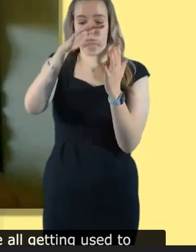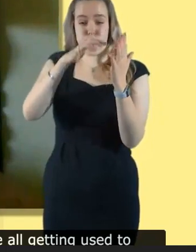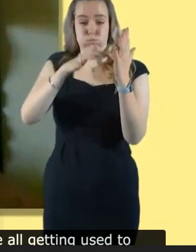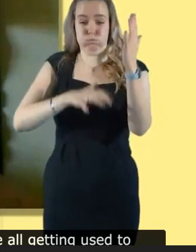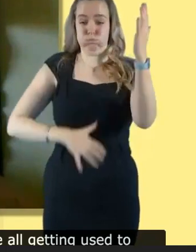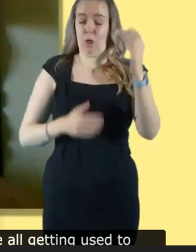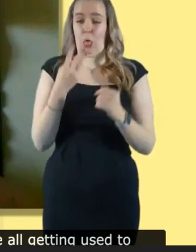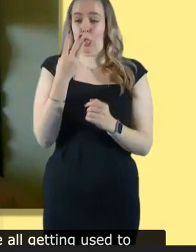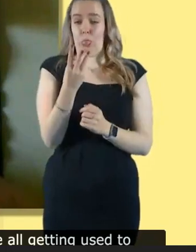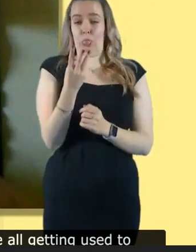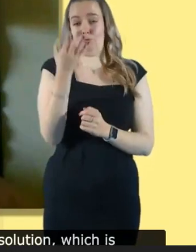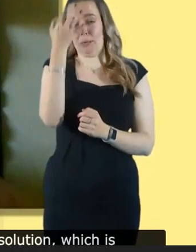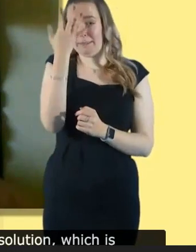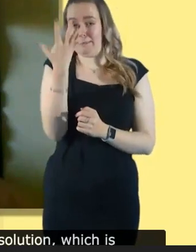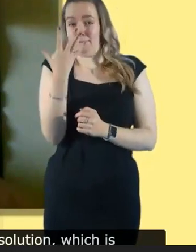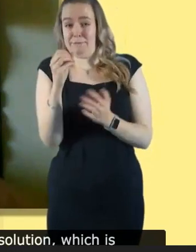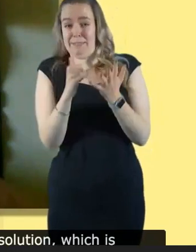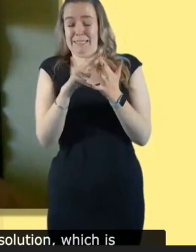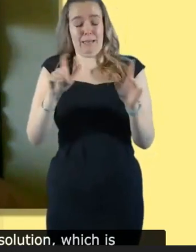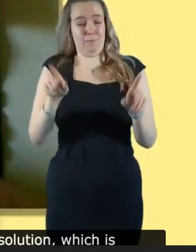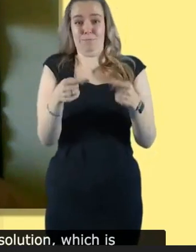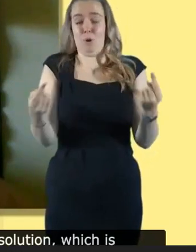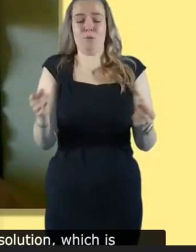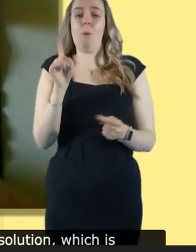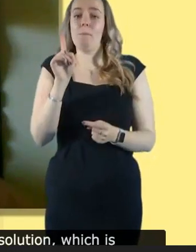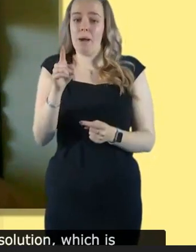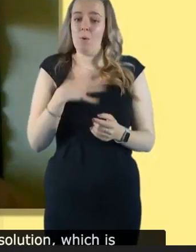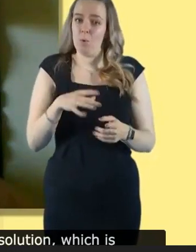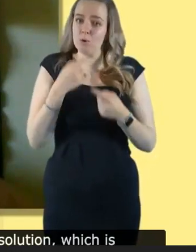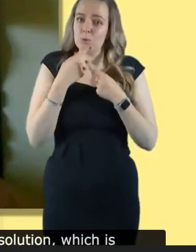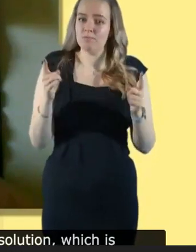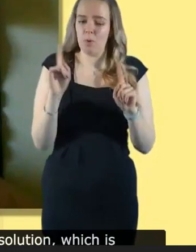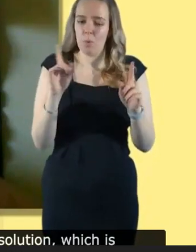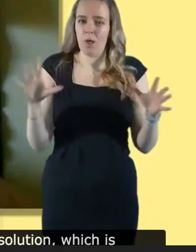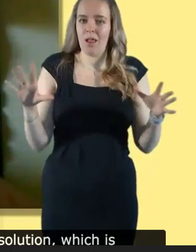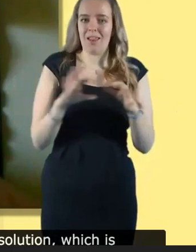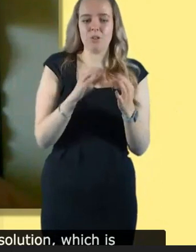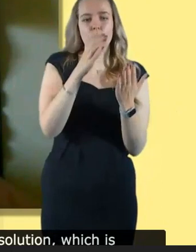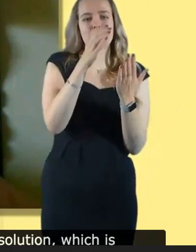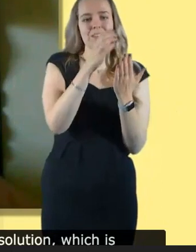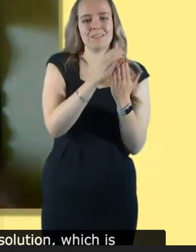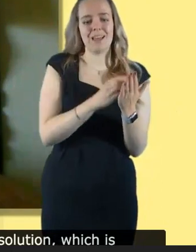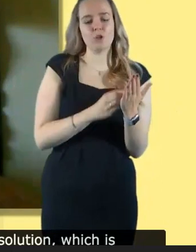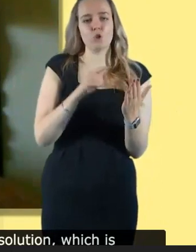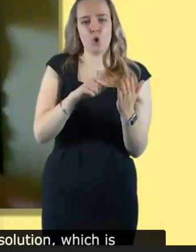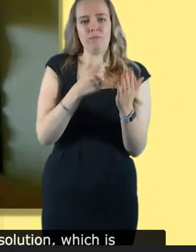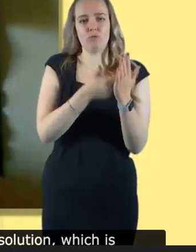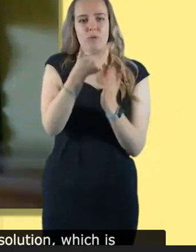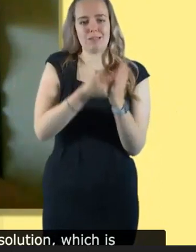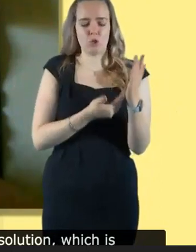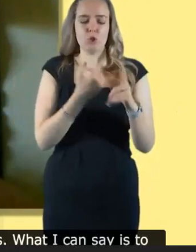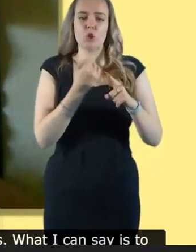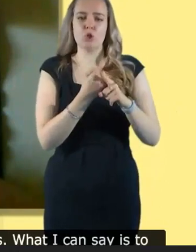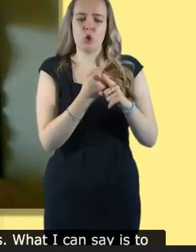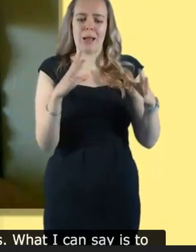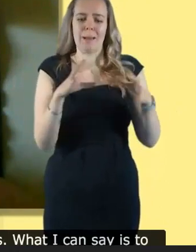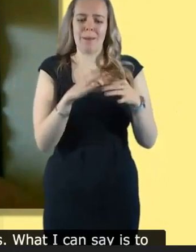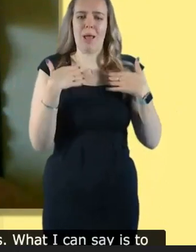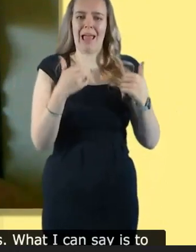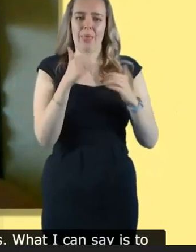50 seconds. But what I can say is to refer to sections of the resolution that talk about health